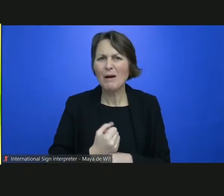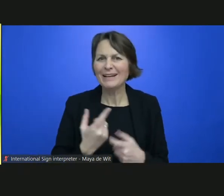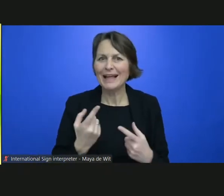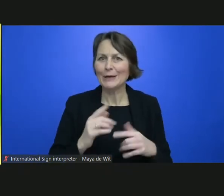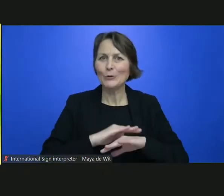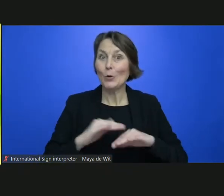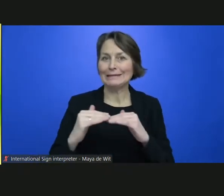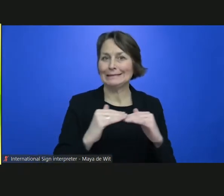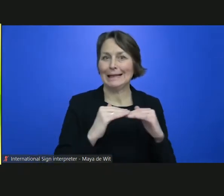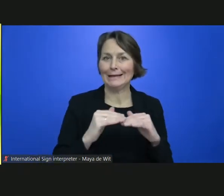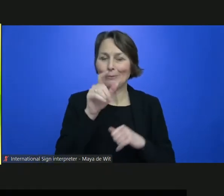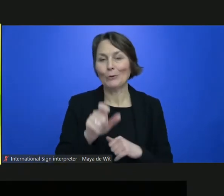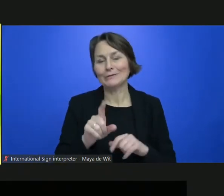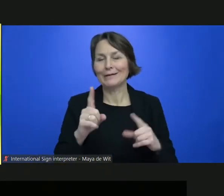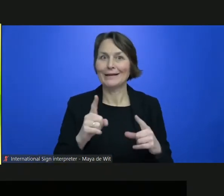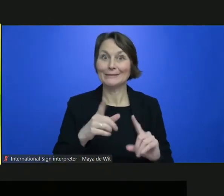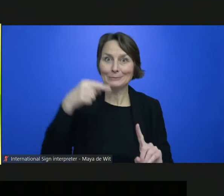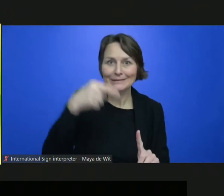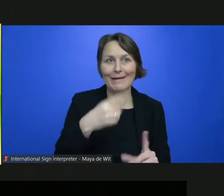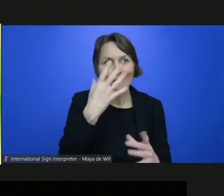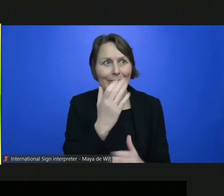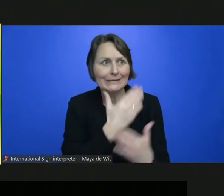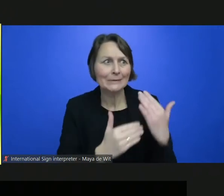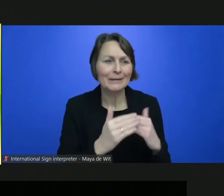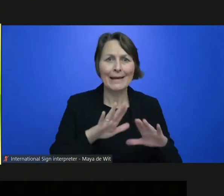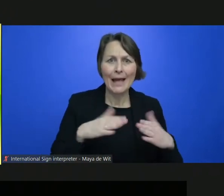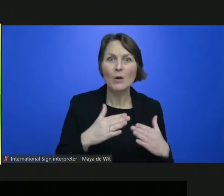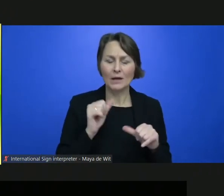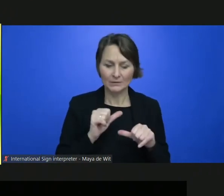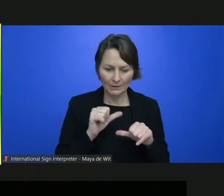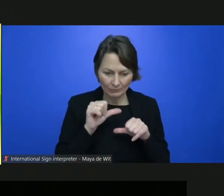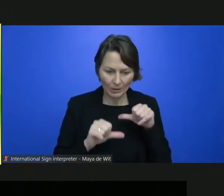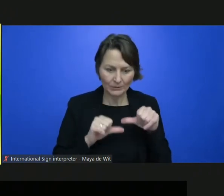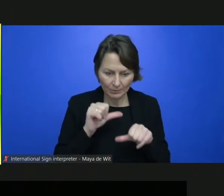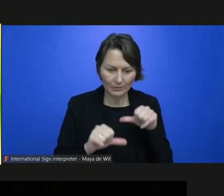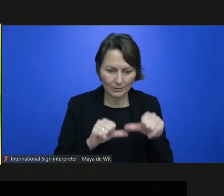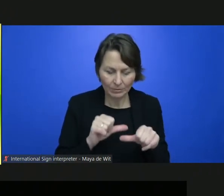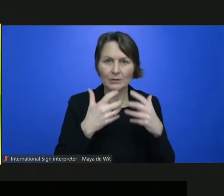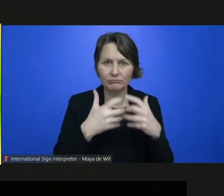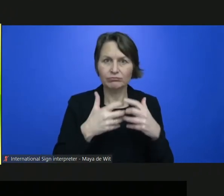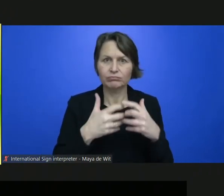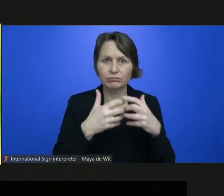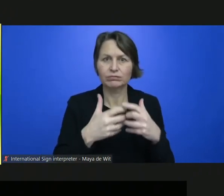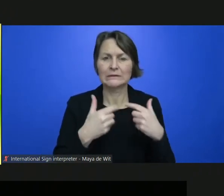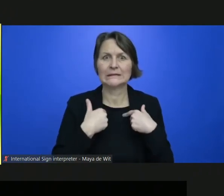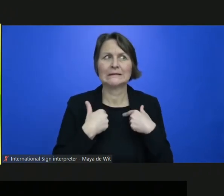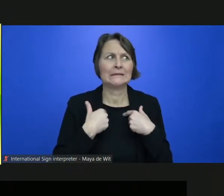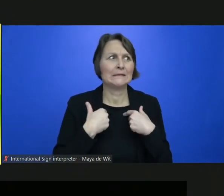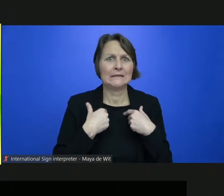job unless they're going through the process. So I wanted to just take us a little bit today